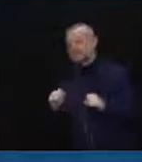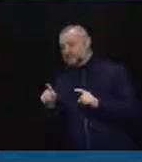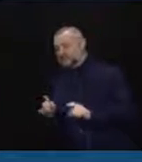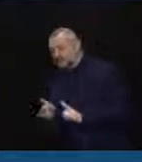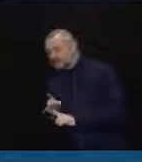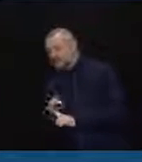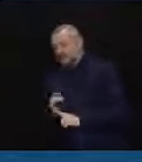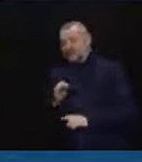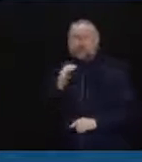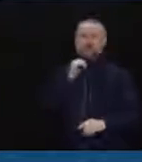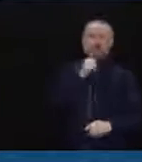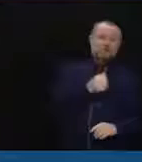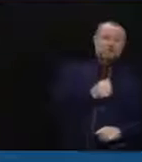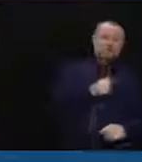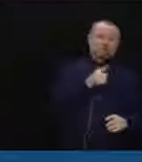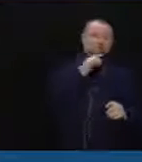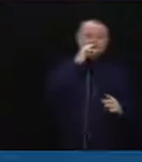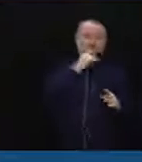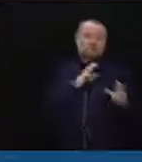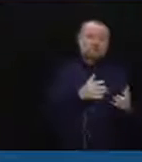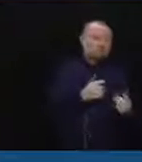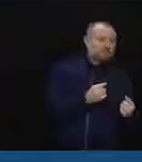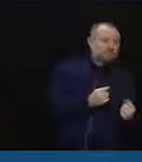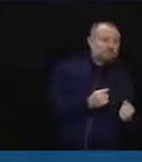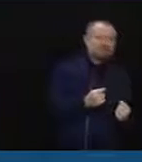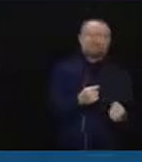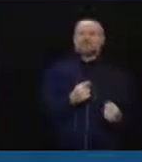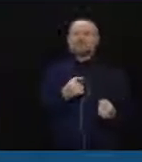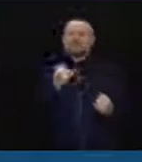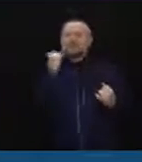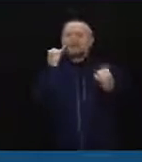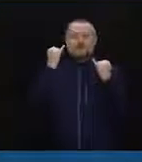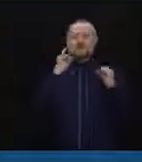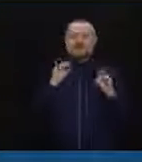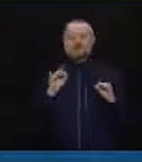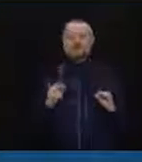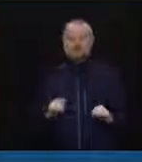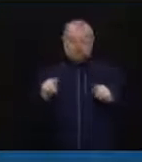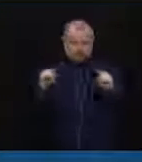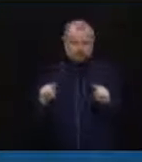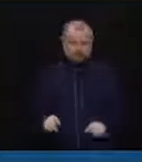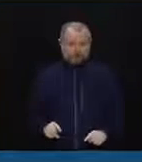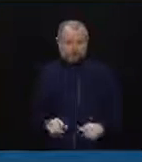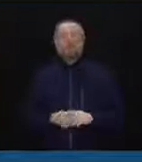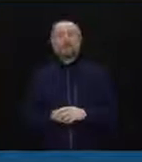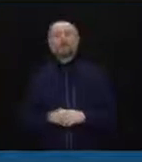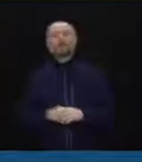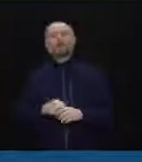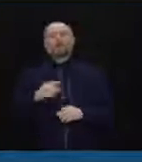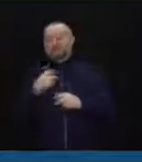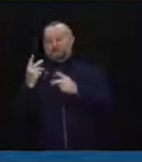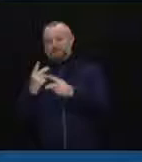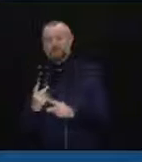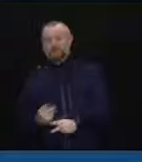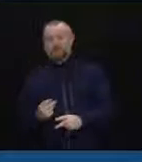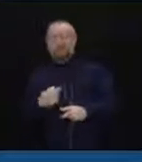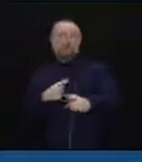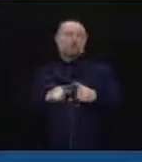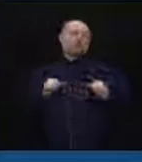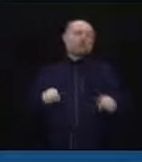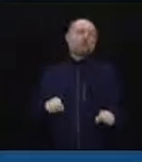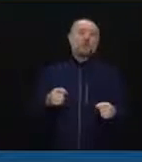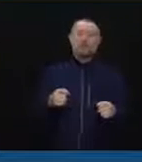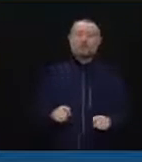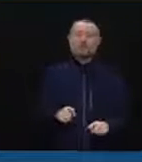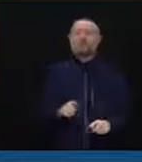in a class? What happens to school? We're already processing all the different variables of what could happen, and we're going to be thoughtful about it, anticipate